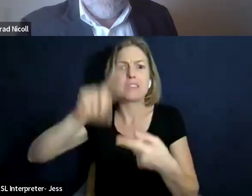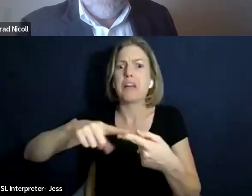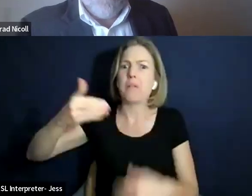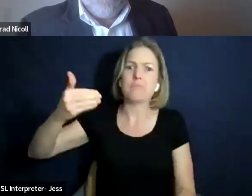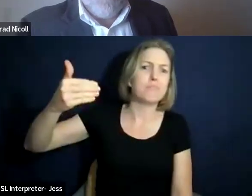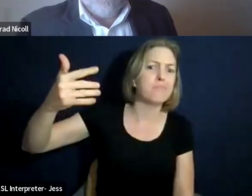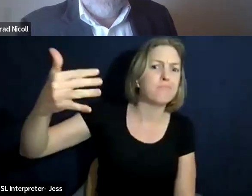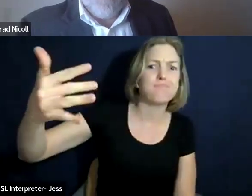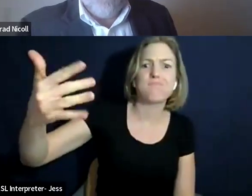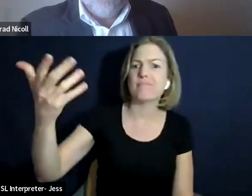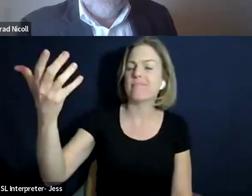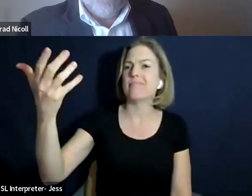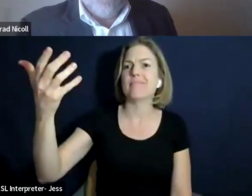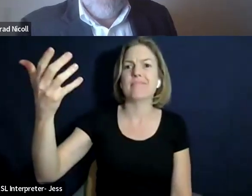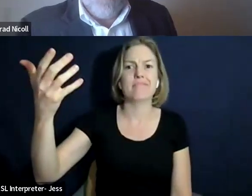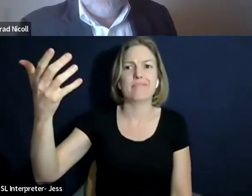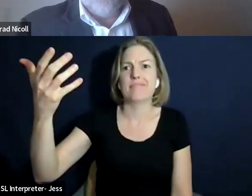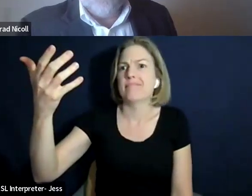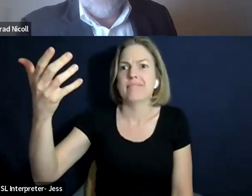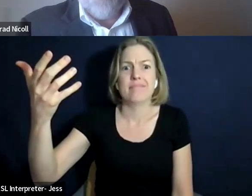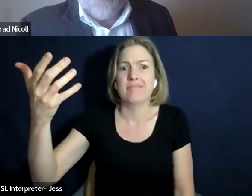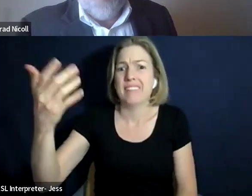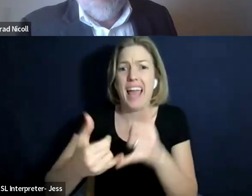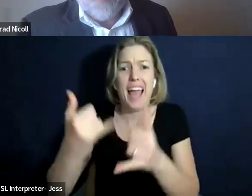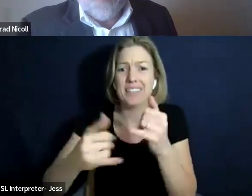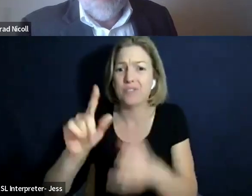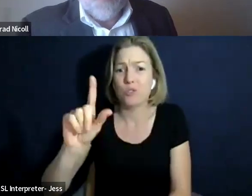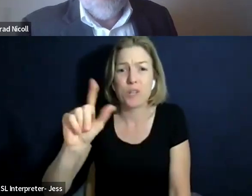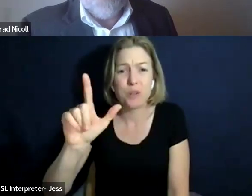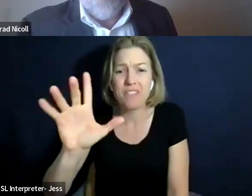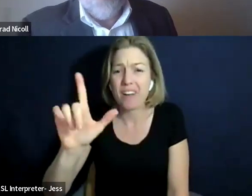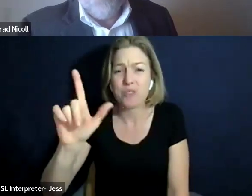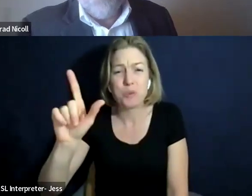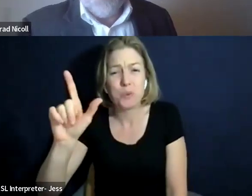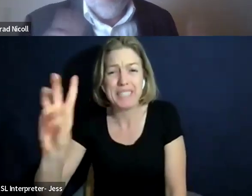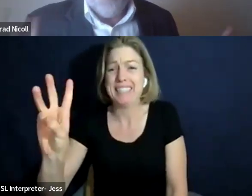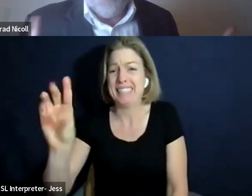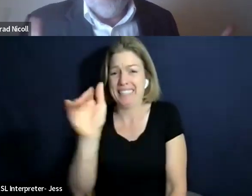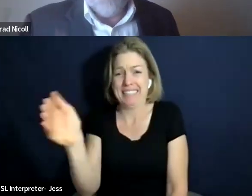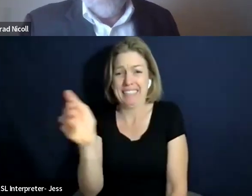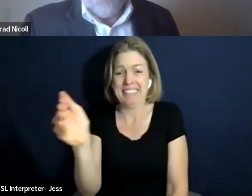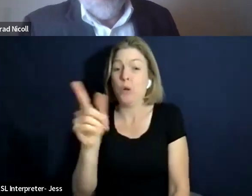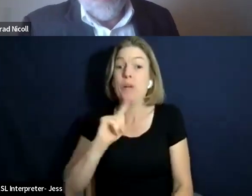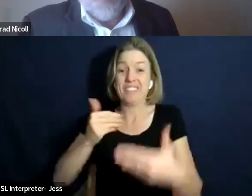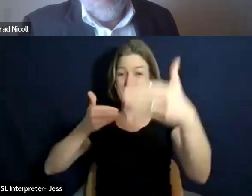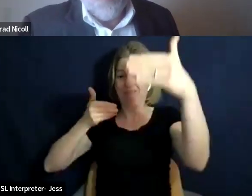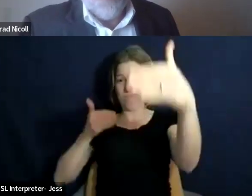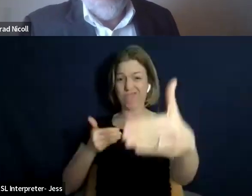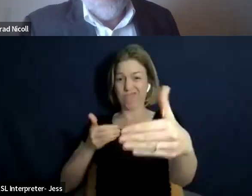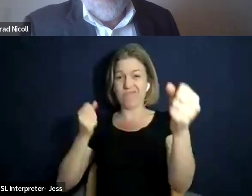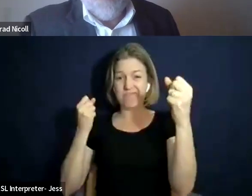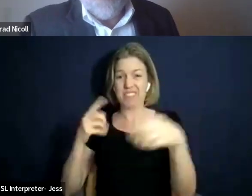somewhere, let's just say end of 2025, 26. So there's a whole bunch of window here where we can